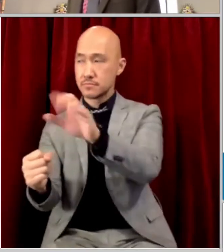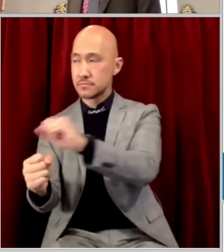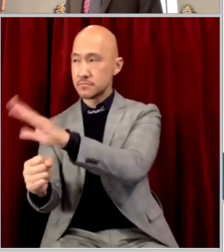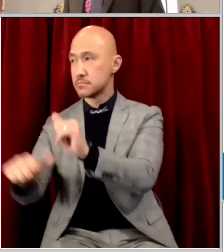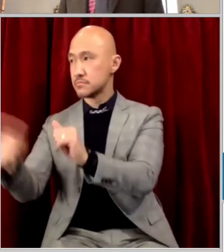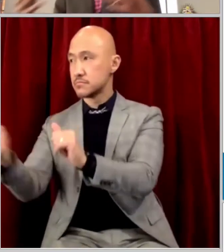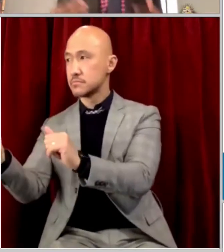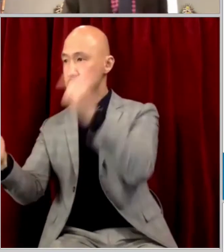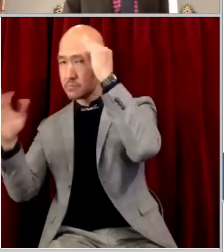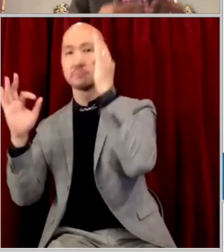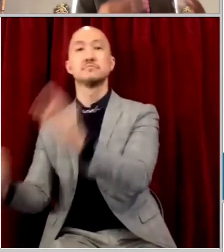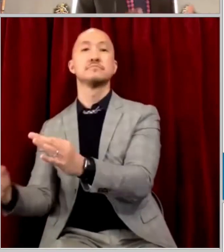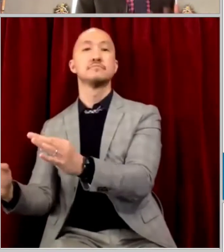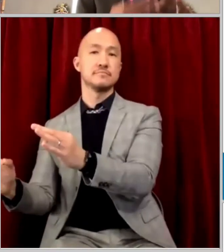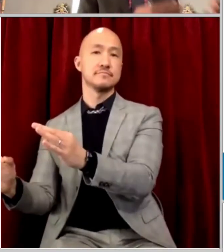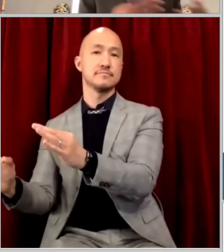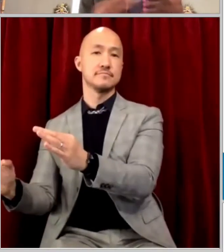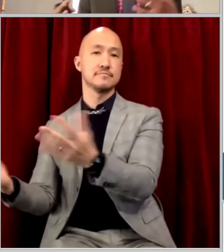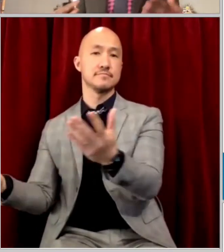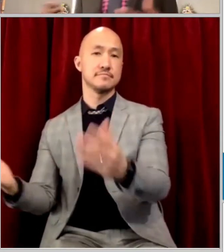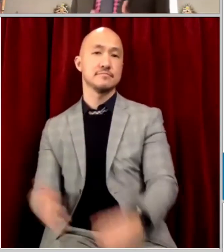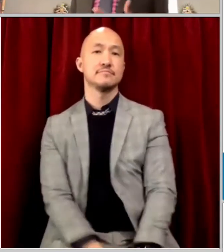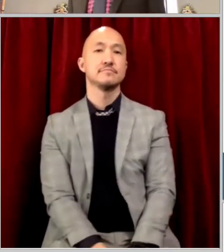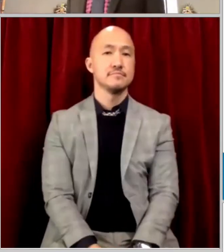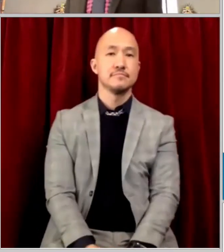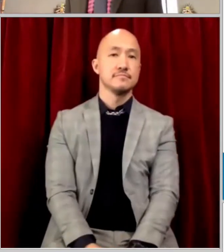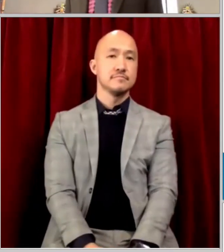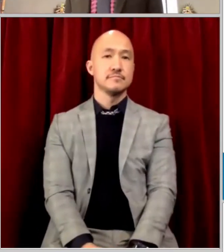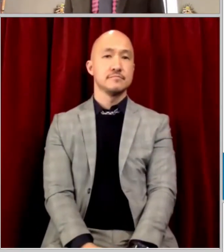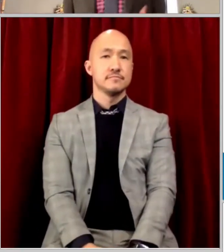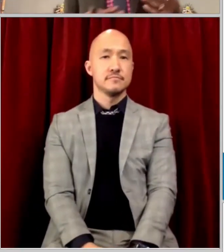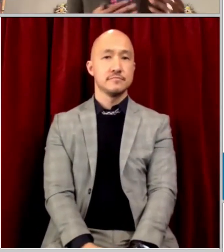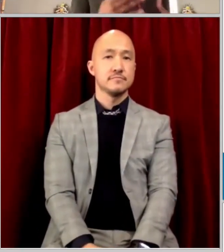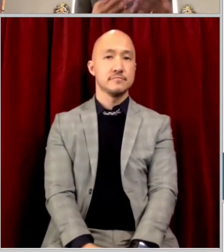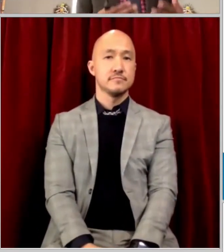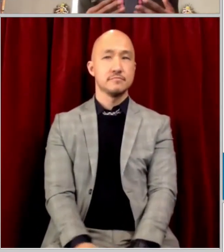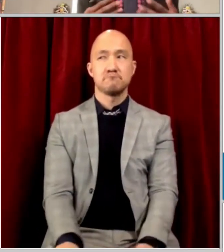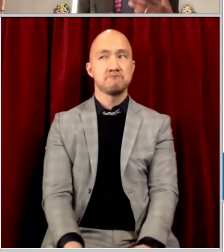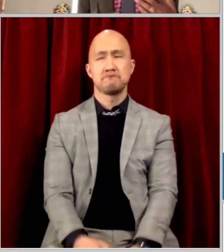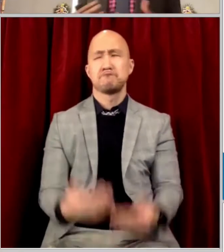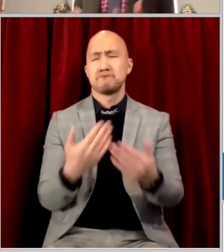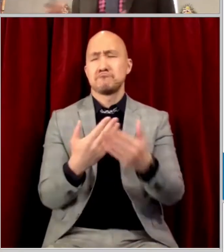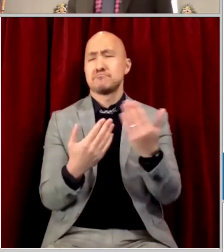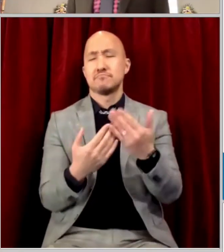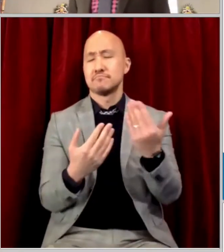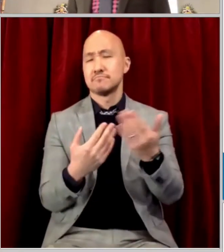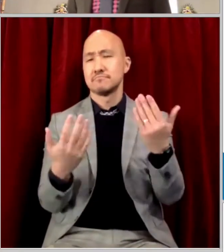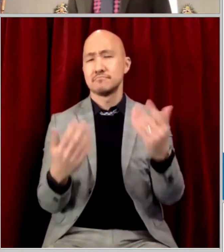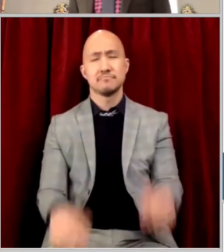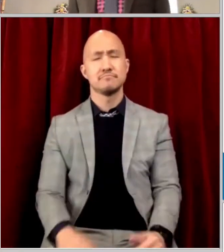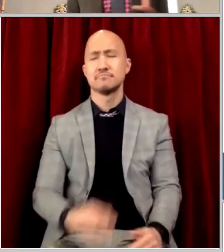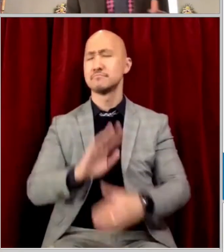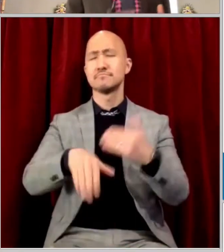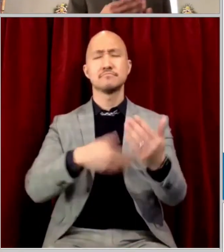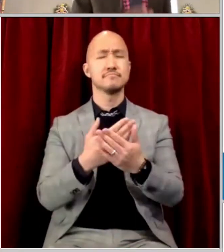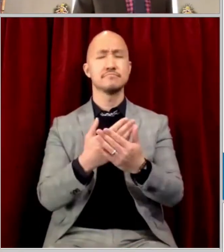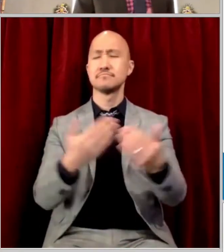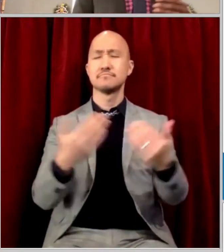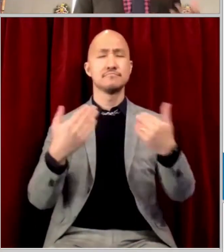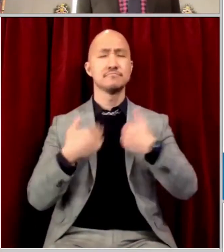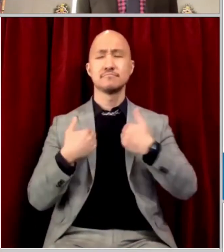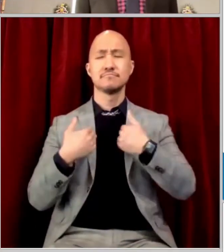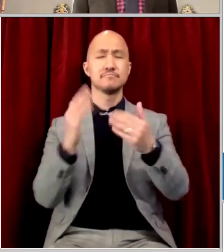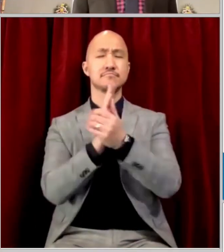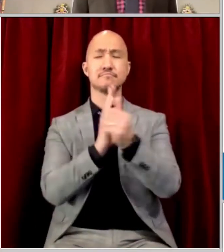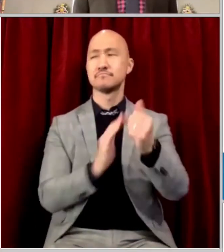others. Once again, we all in one way, shape, or form or another have this ability to influence, whether we know it